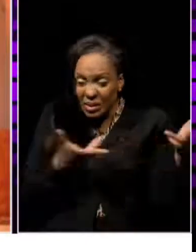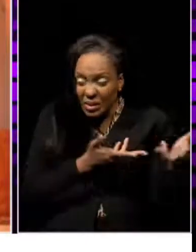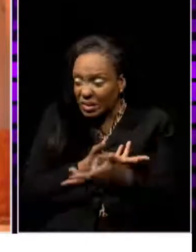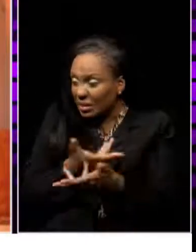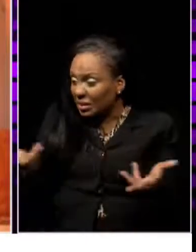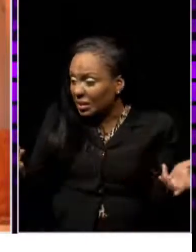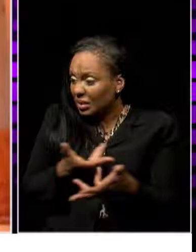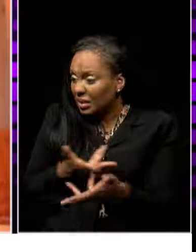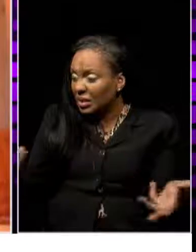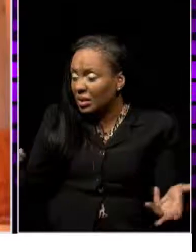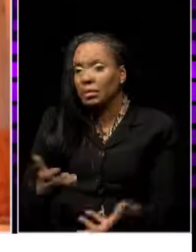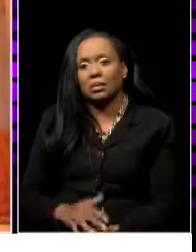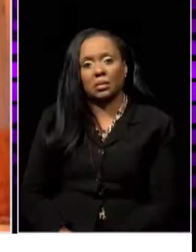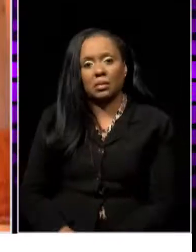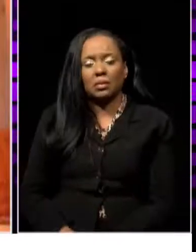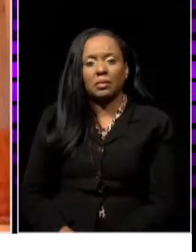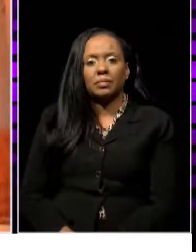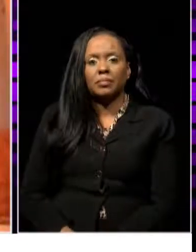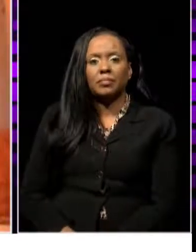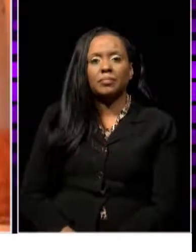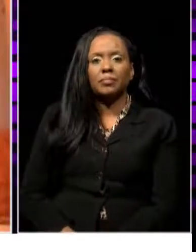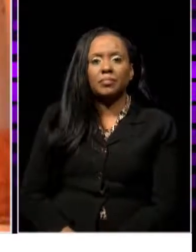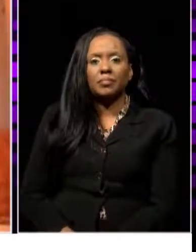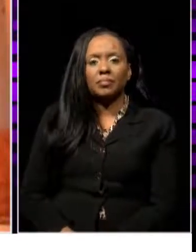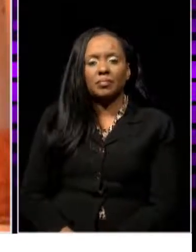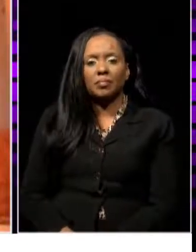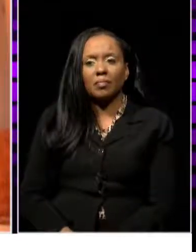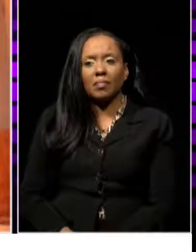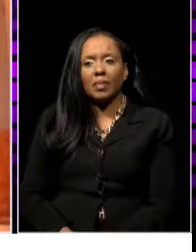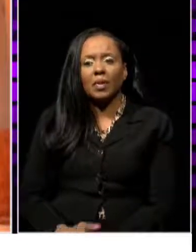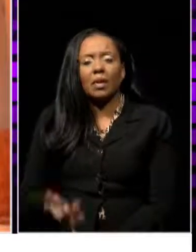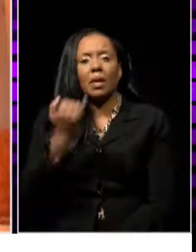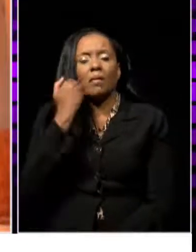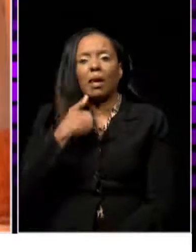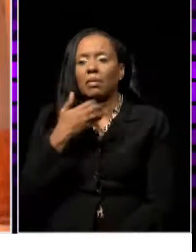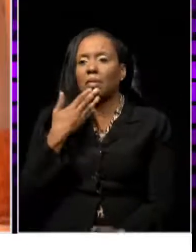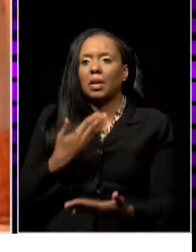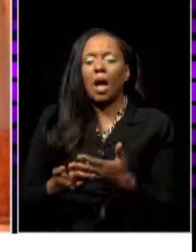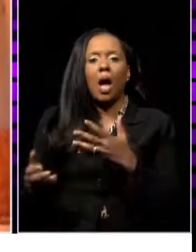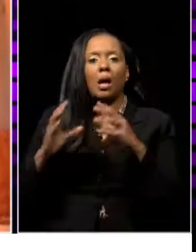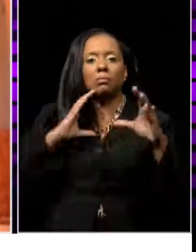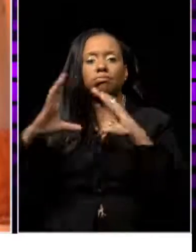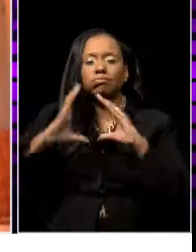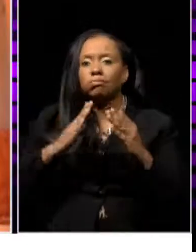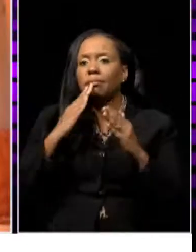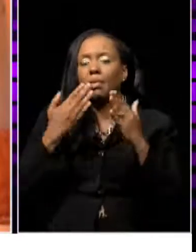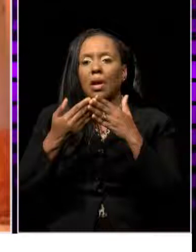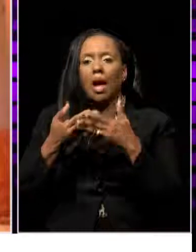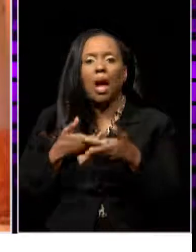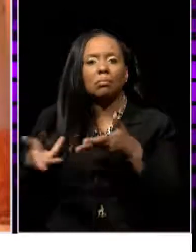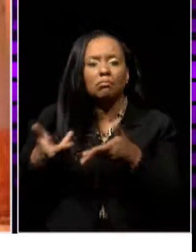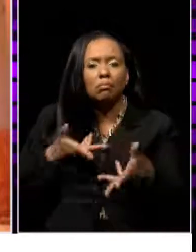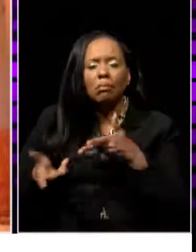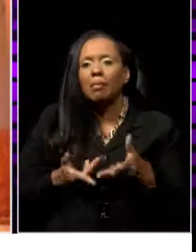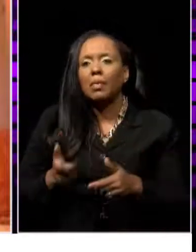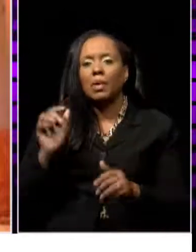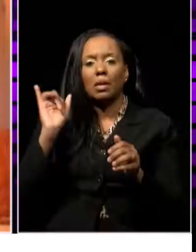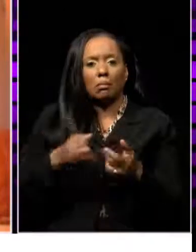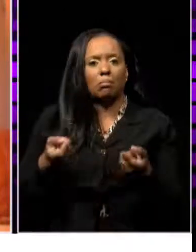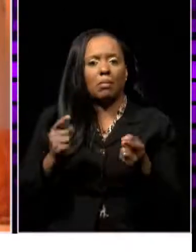out? But we can only do that if we have a proper conversation or a proper rapport, you